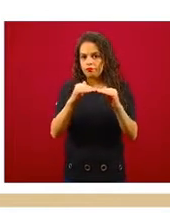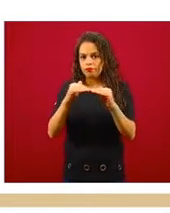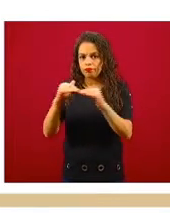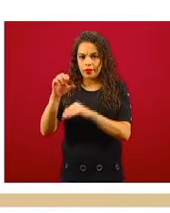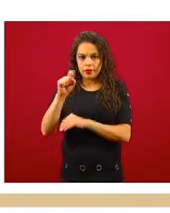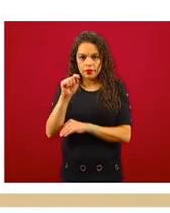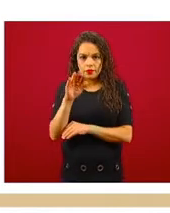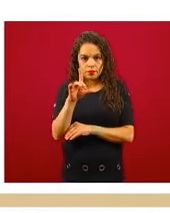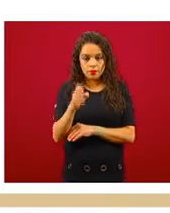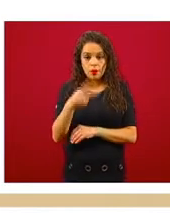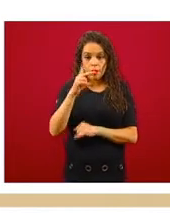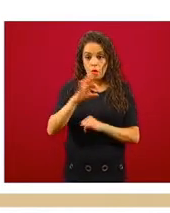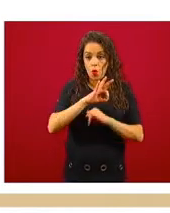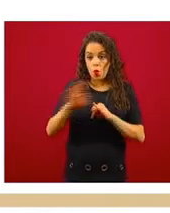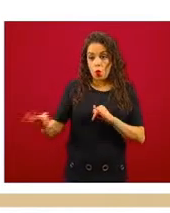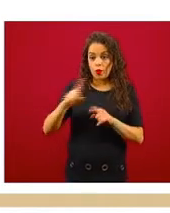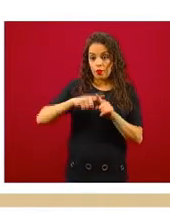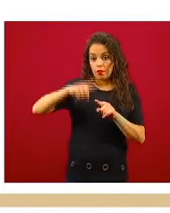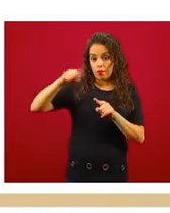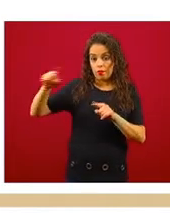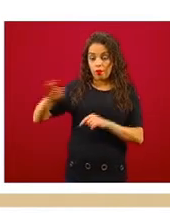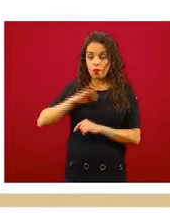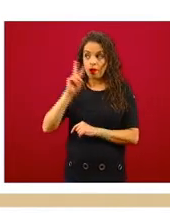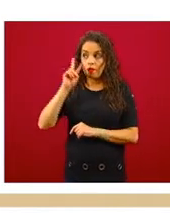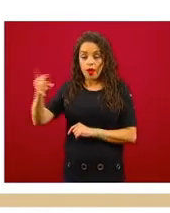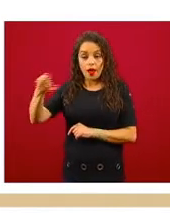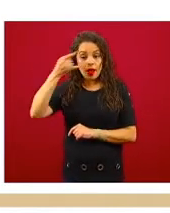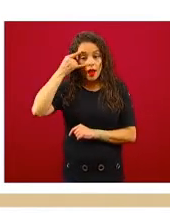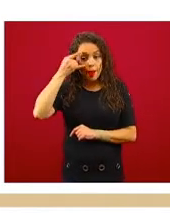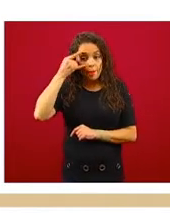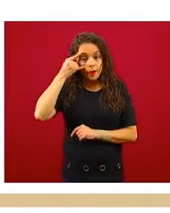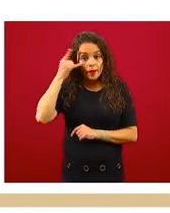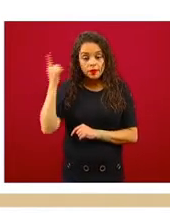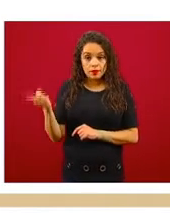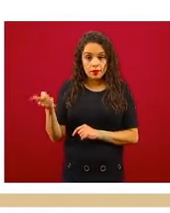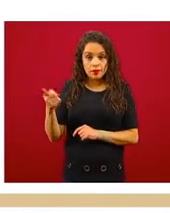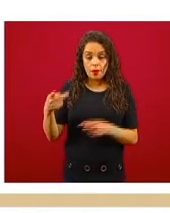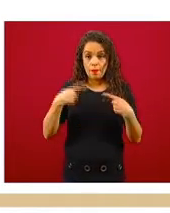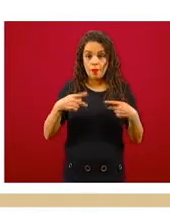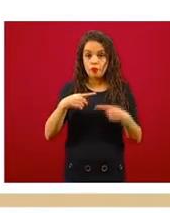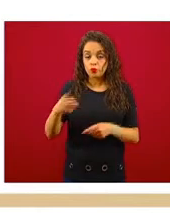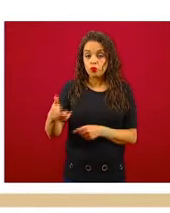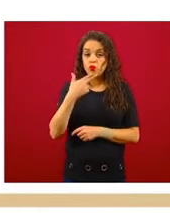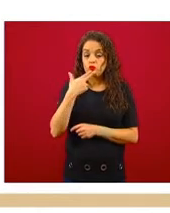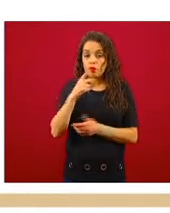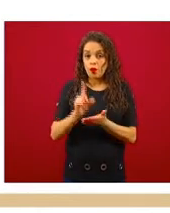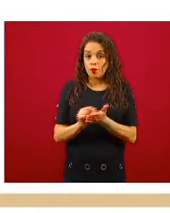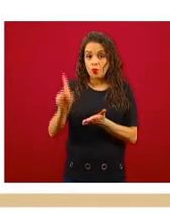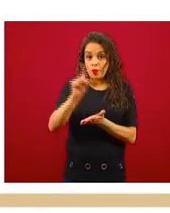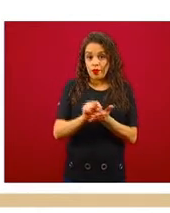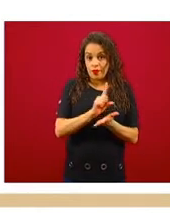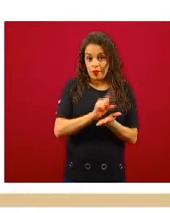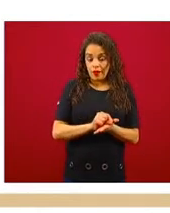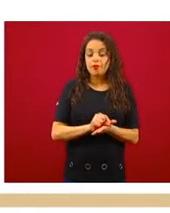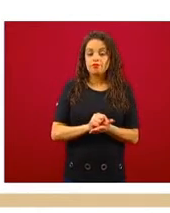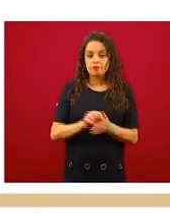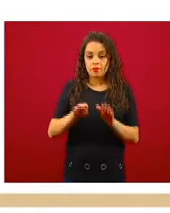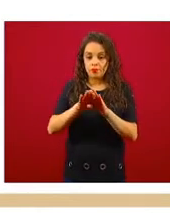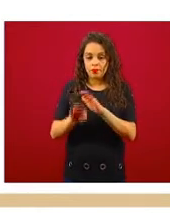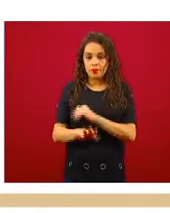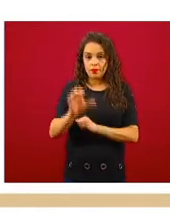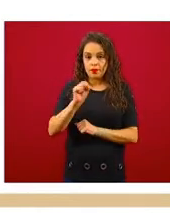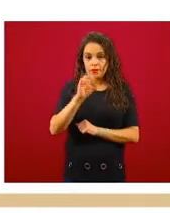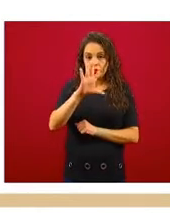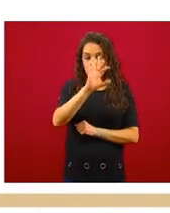California is a little bit above 65%, but as you can see in the last graph, the state of Campeche, Twitter